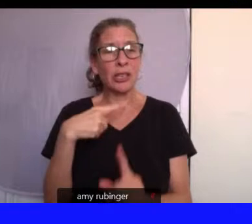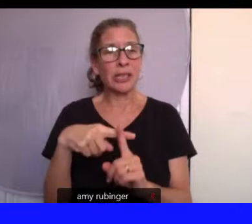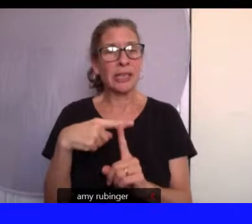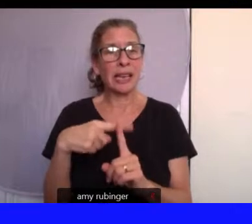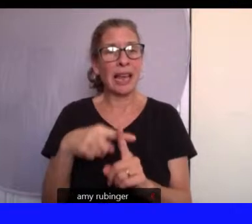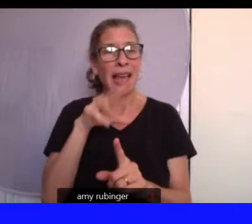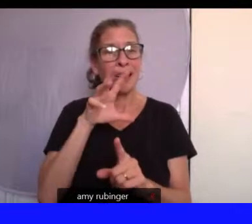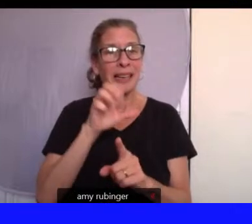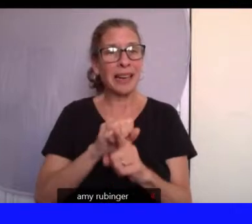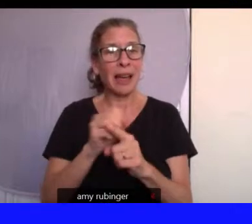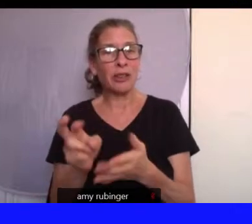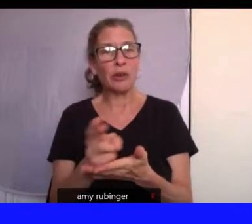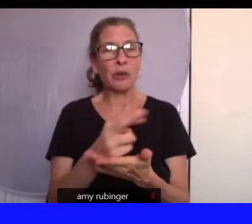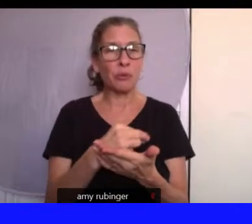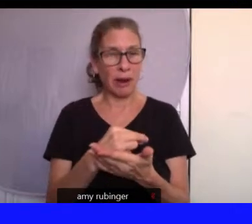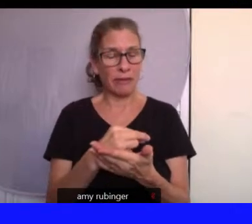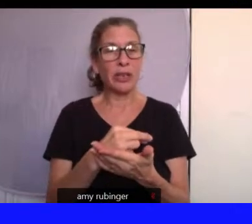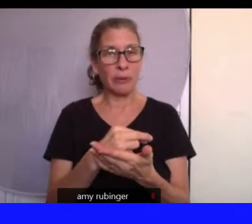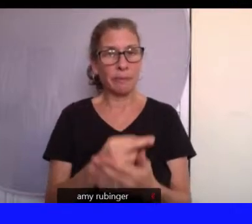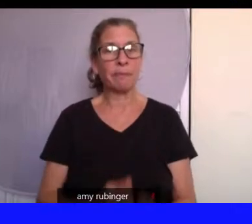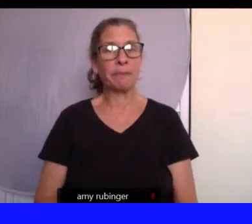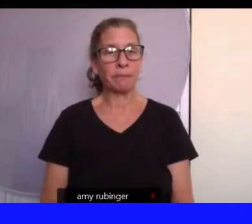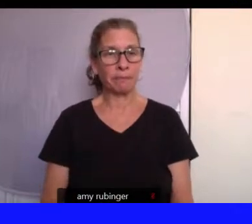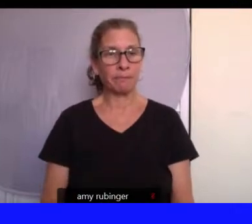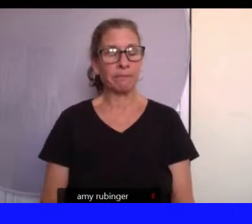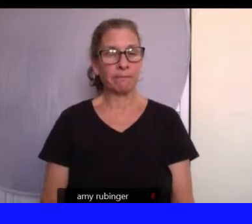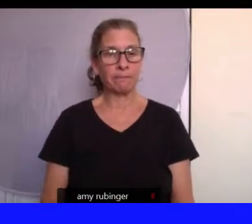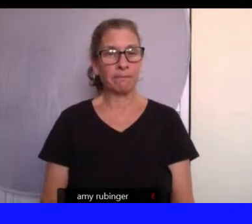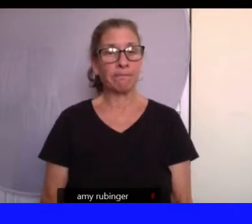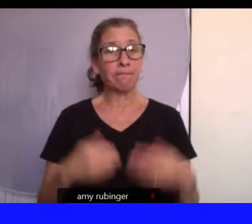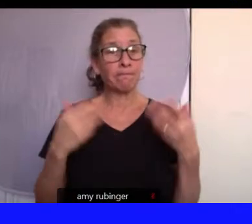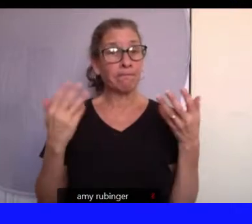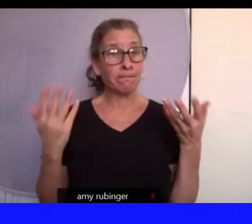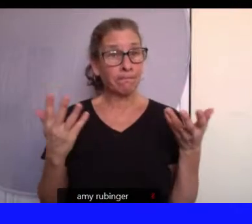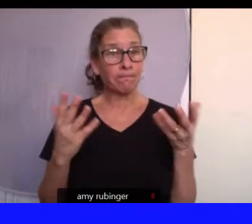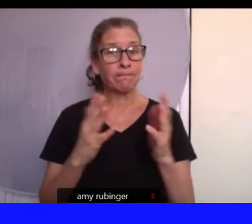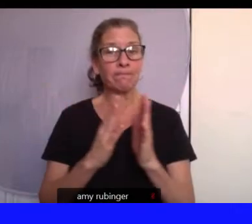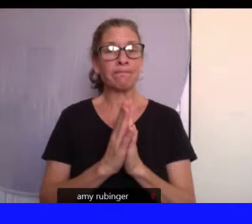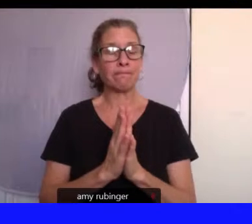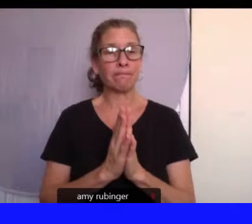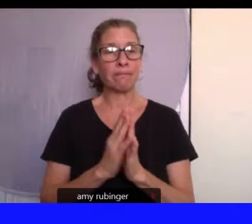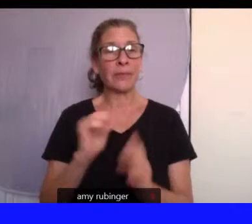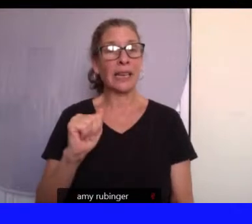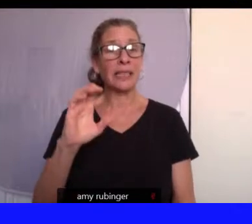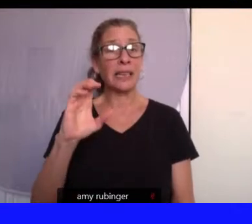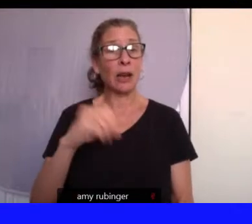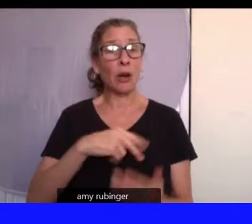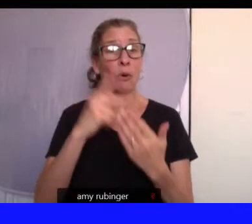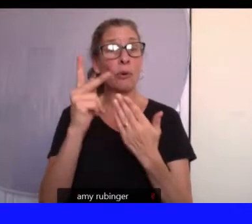system. So it's based on years when our billing was significantly less developed than it is now.